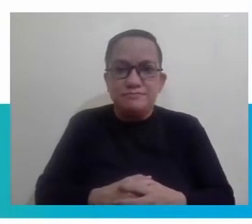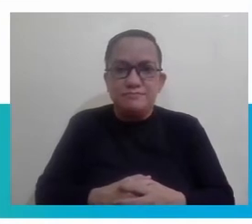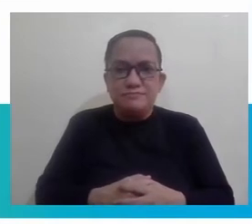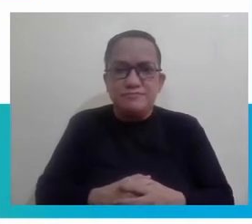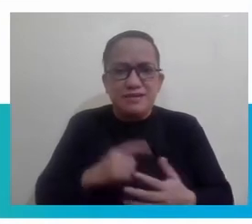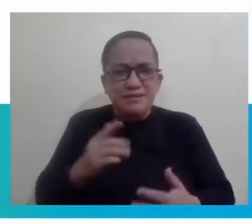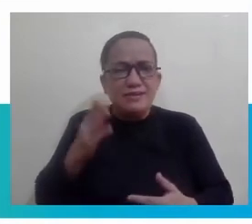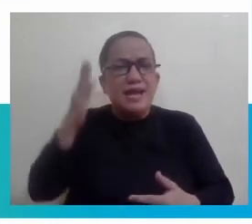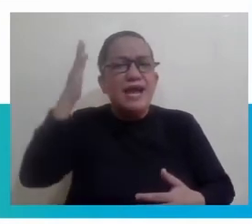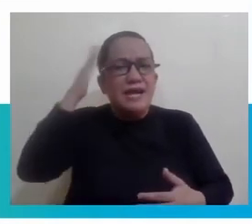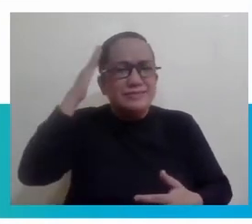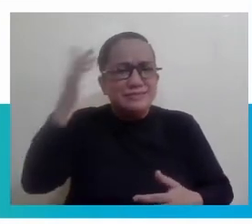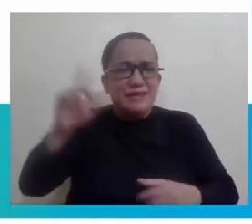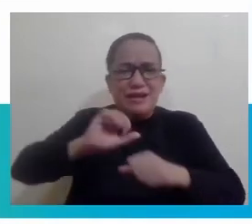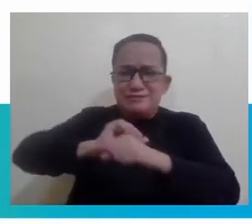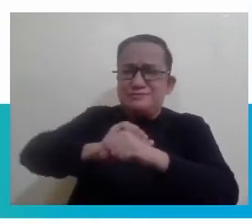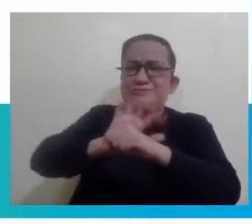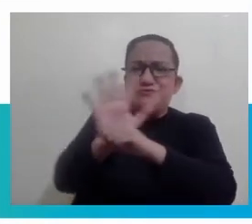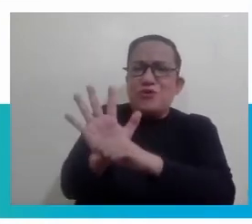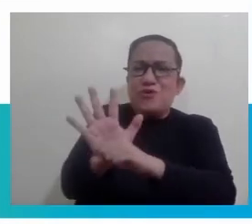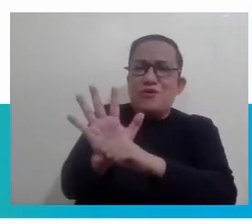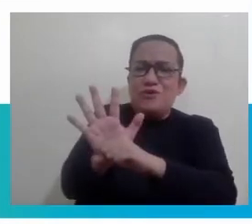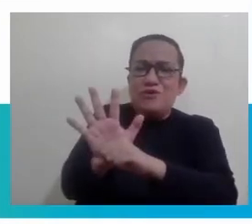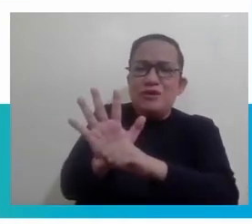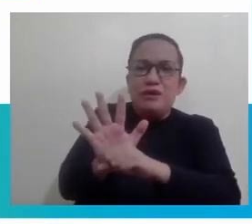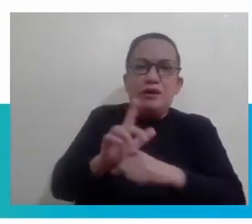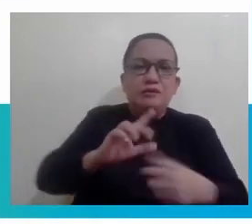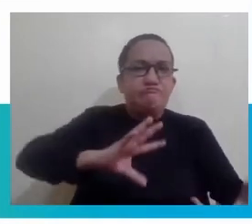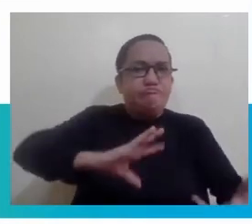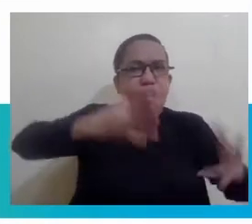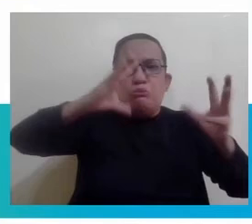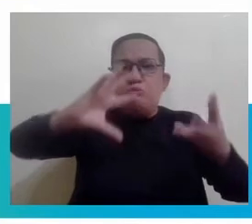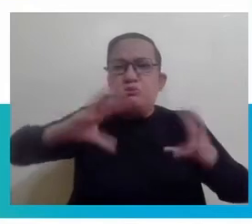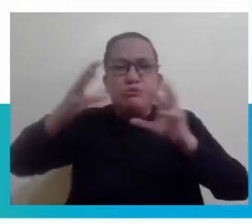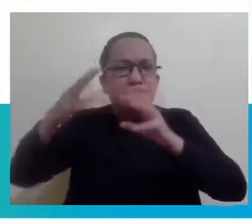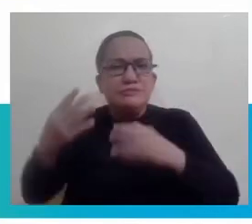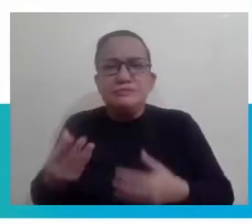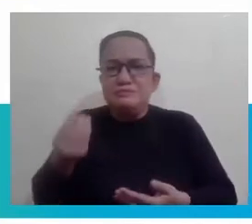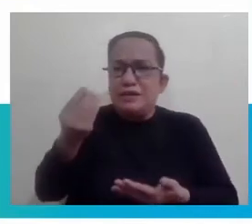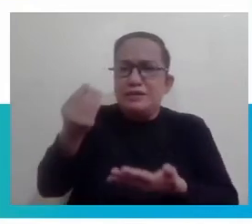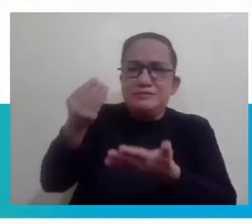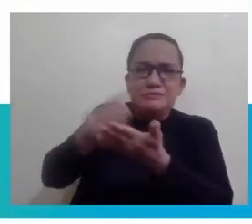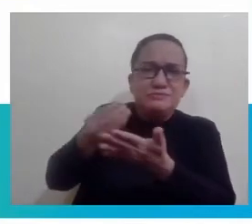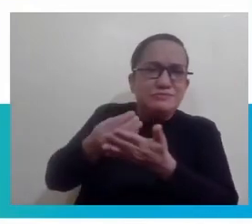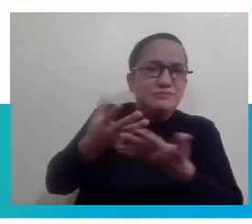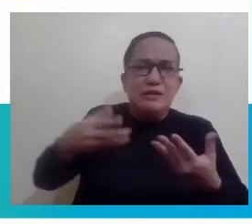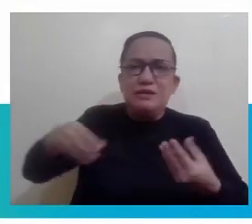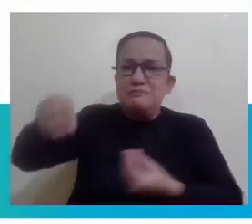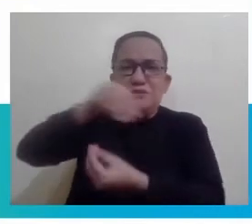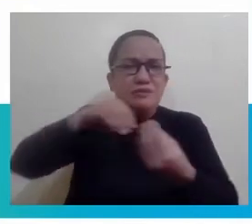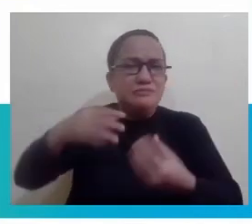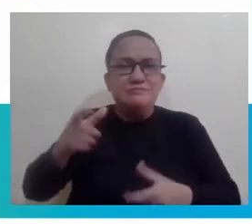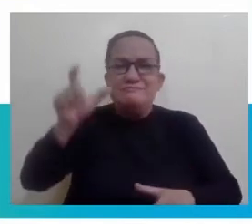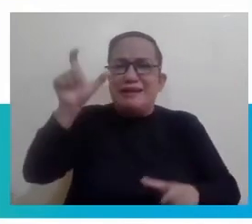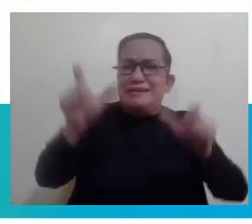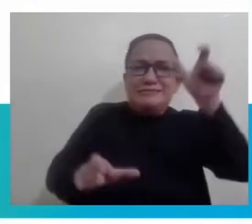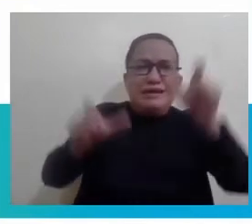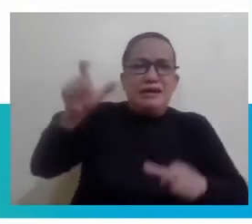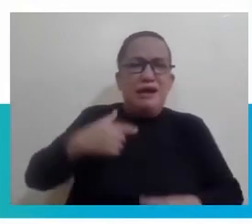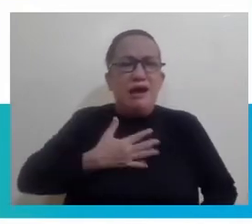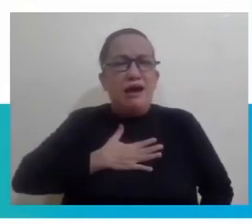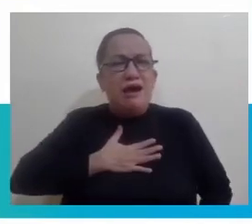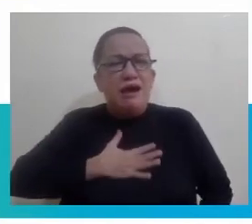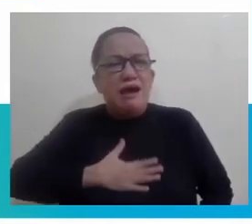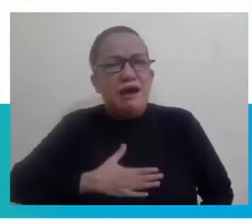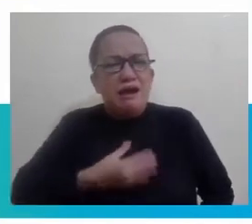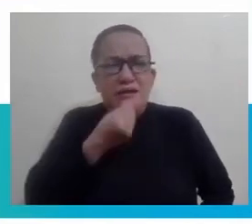to undernourishment, with respect to being hungry. And I do think that one of the responses we have with